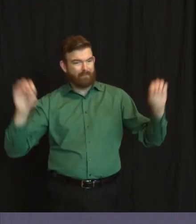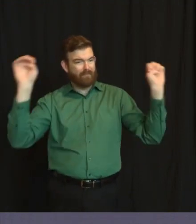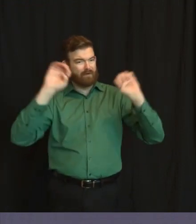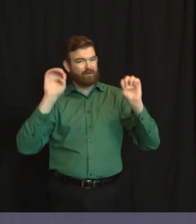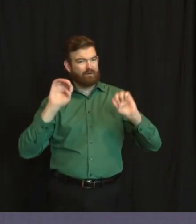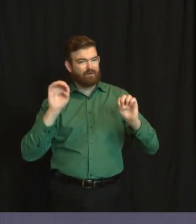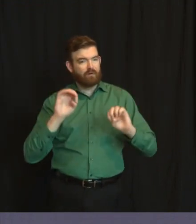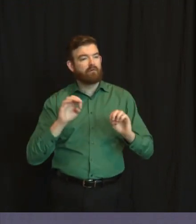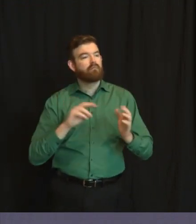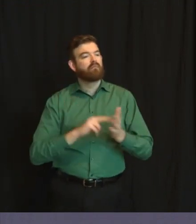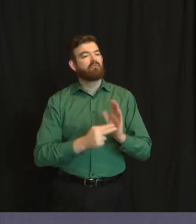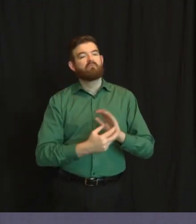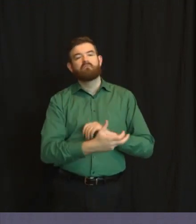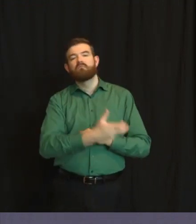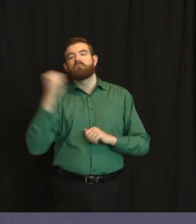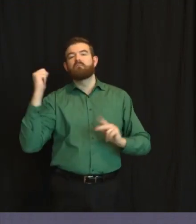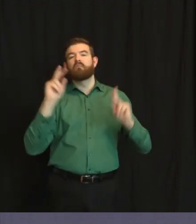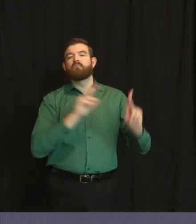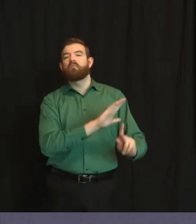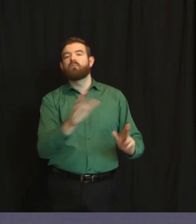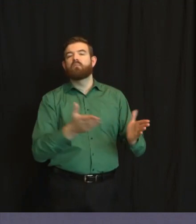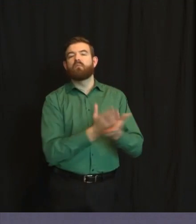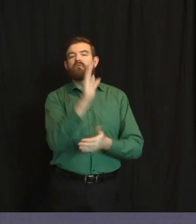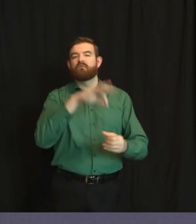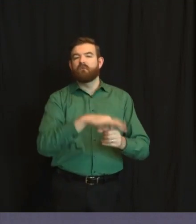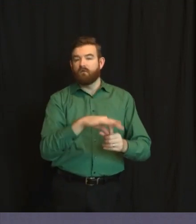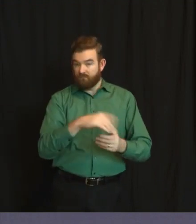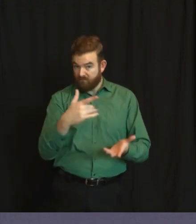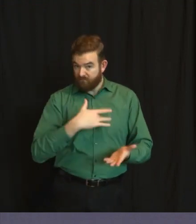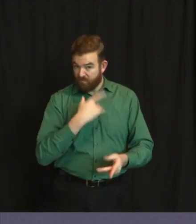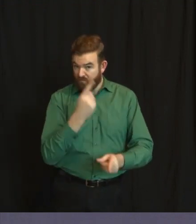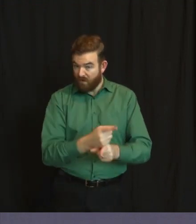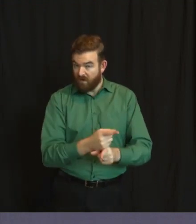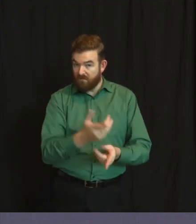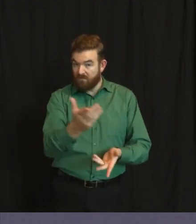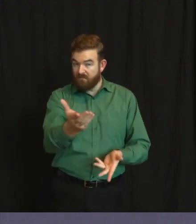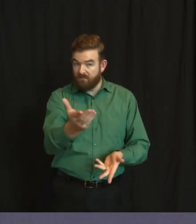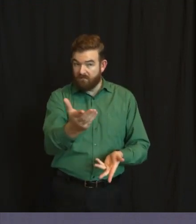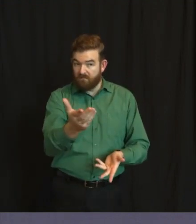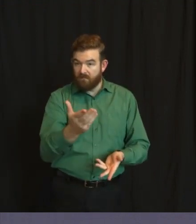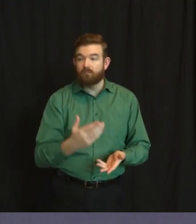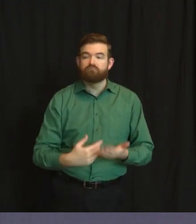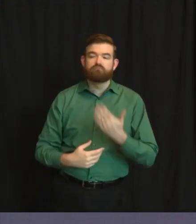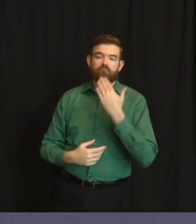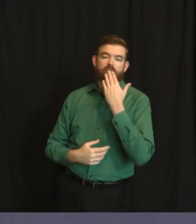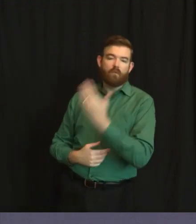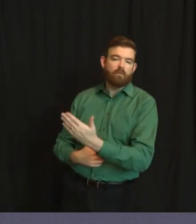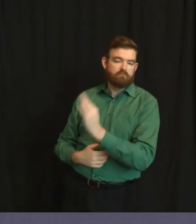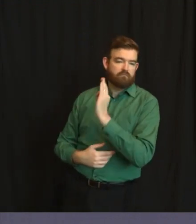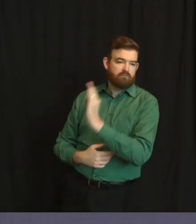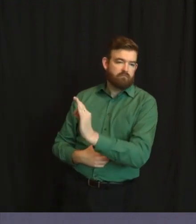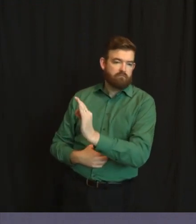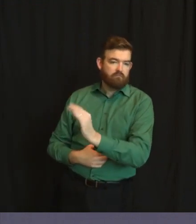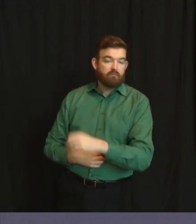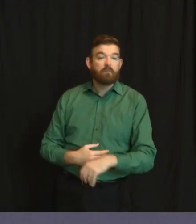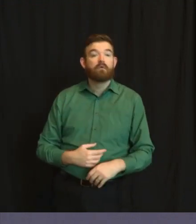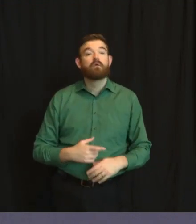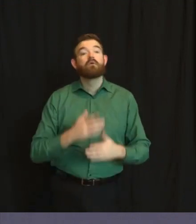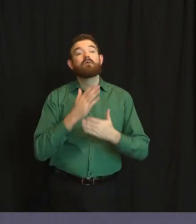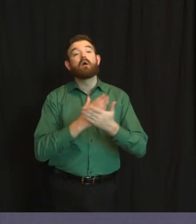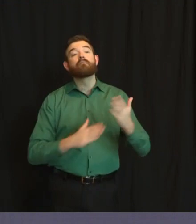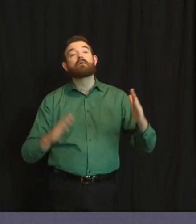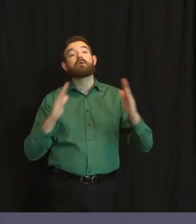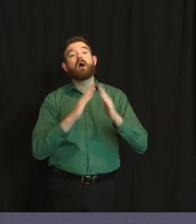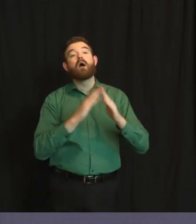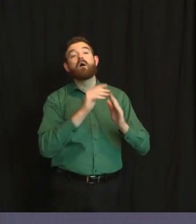summer? Thank you for those. On municipalities furloughing workers, I don't have any